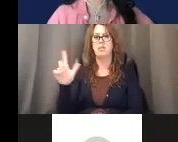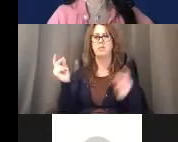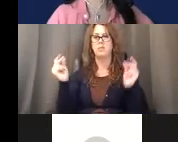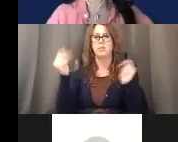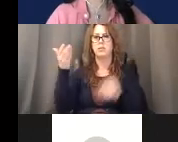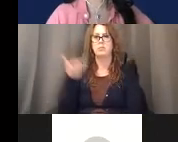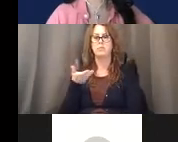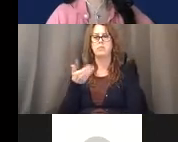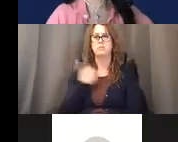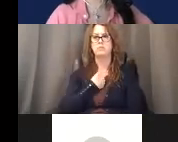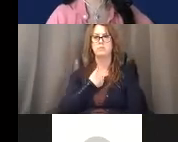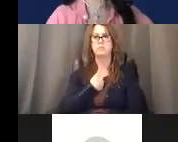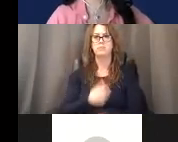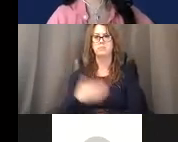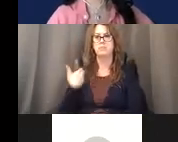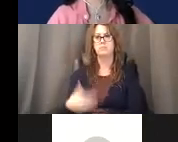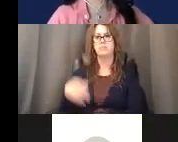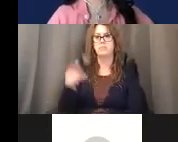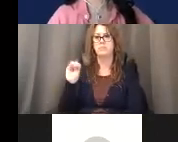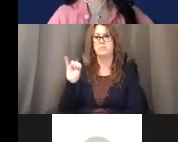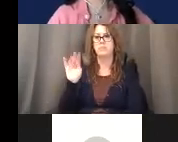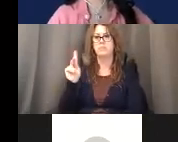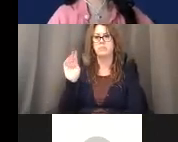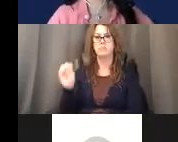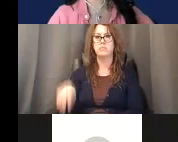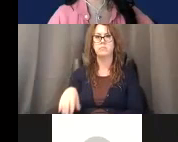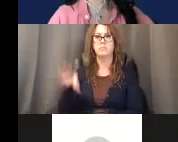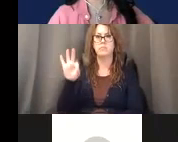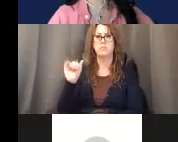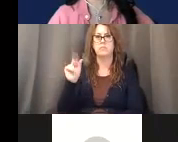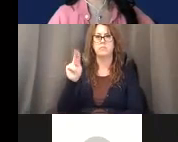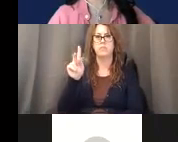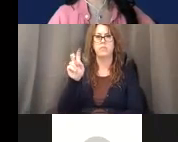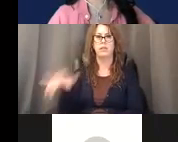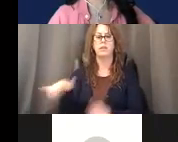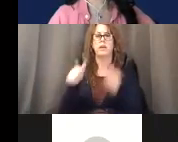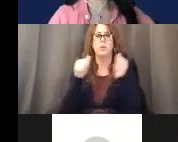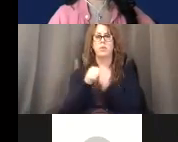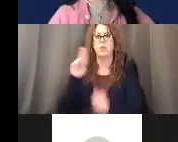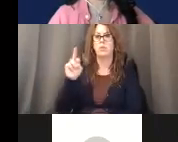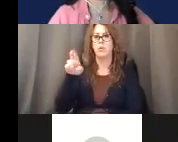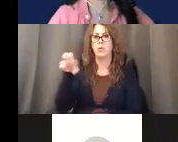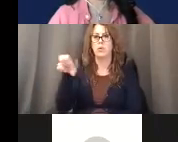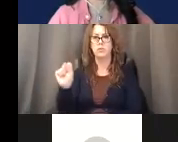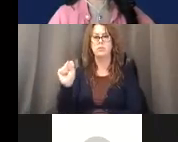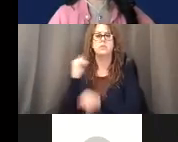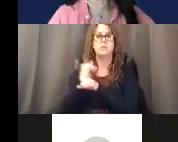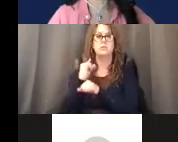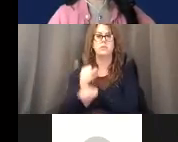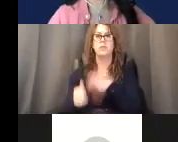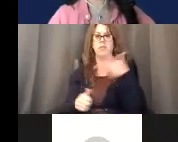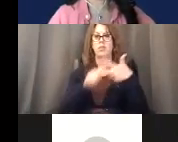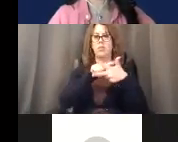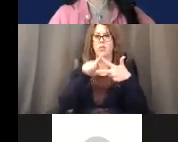in. So Mike Finley with the Burns Institute, we have 3 executive directors. We always mention we're part of a